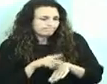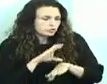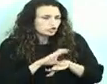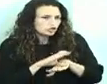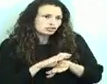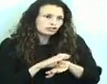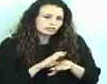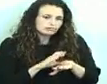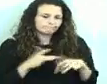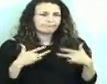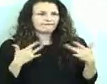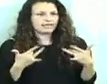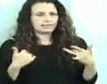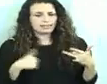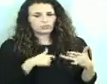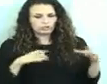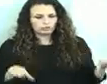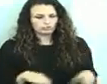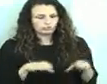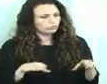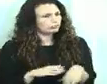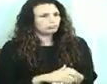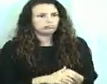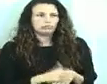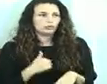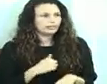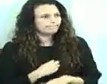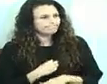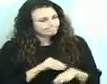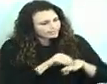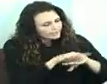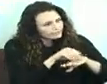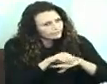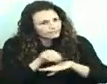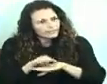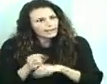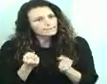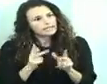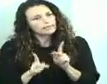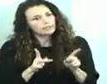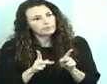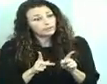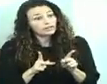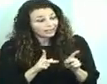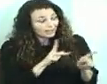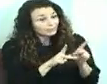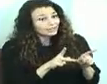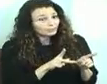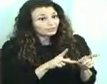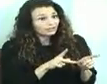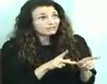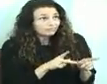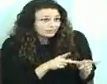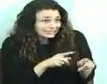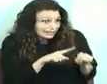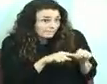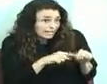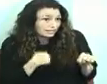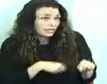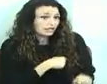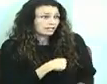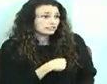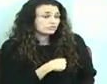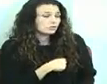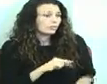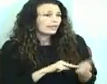know, we touch a lot of souls, and a lot of people depend on us. And your gift is